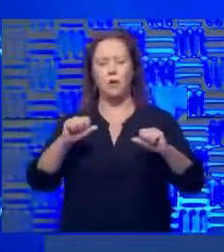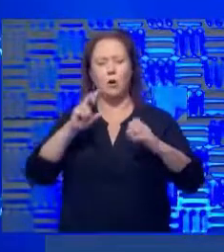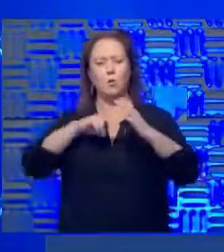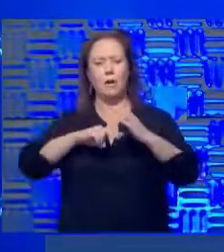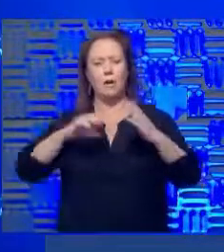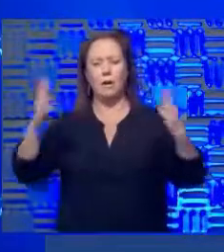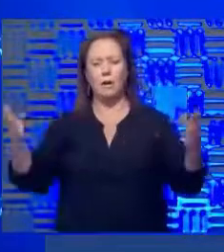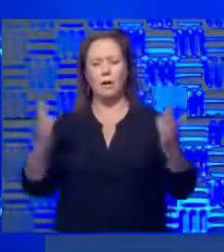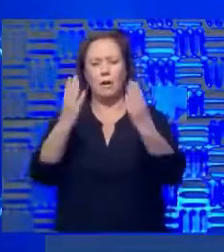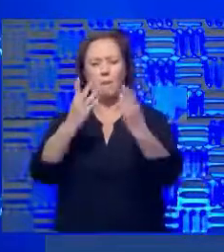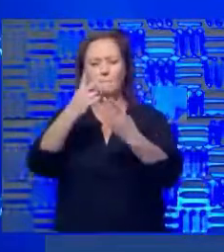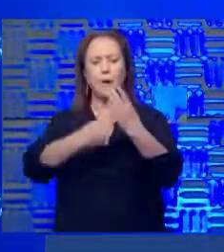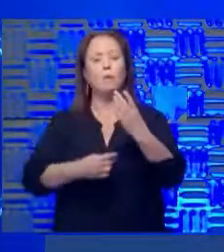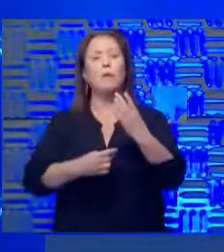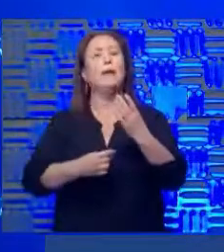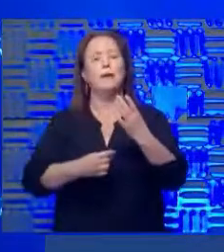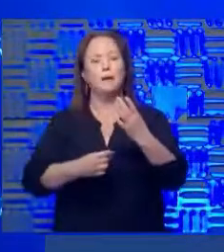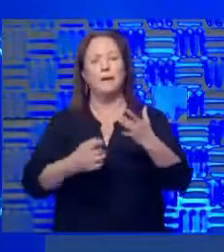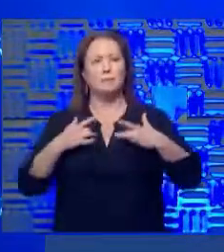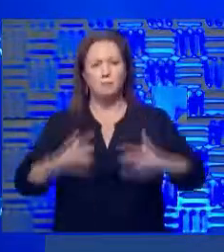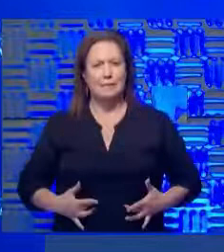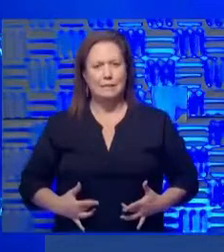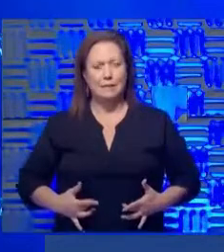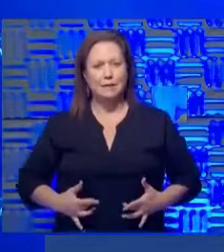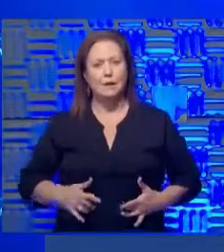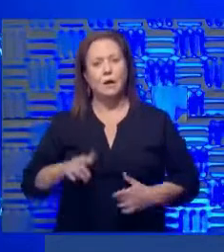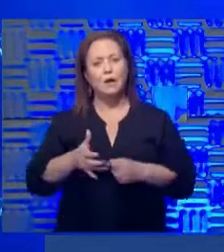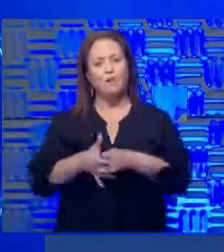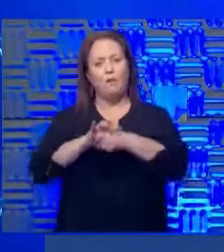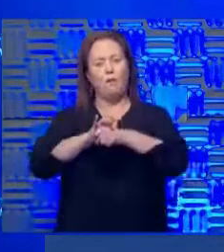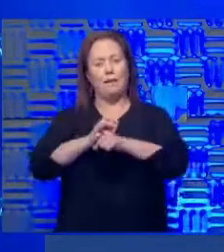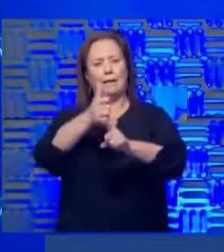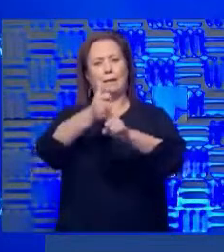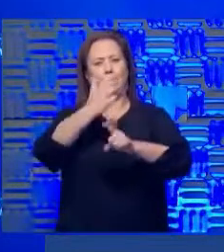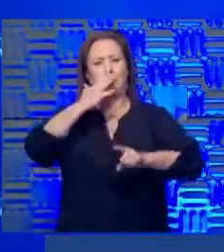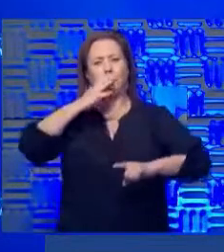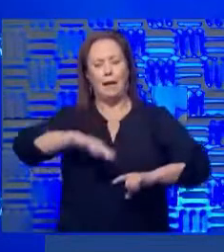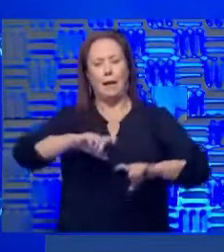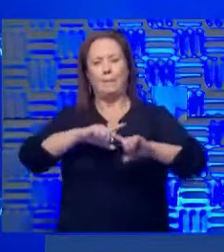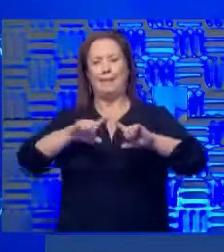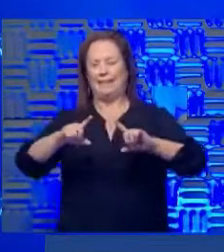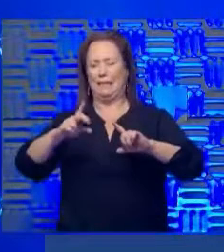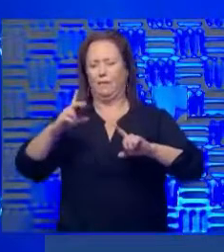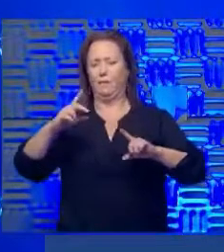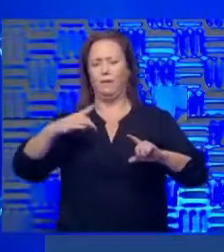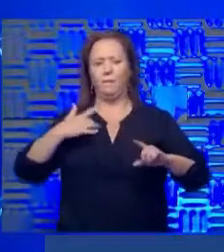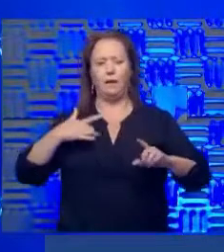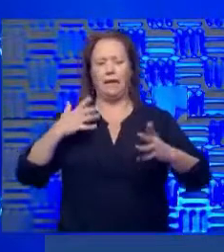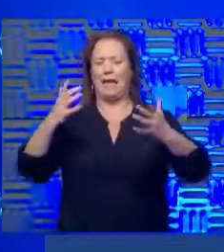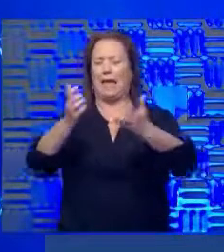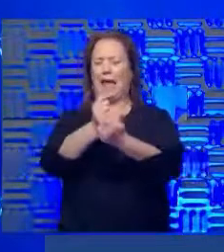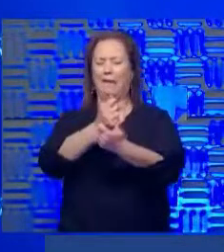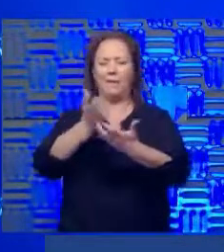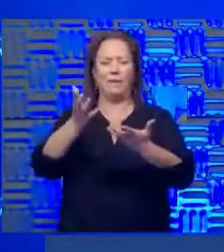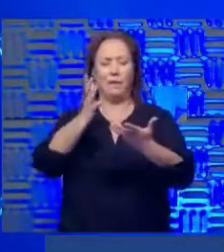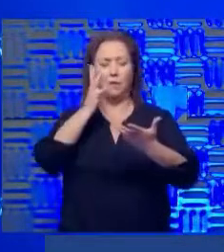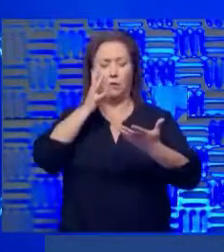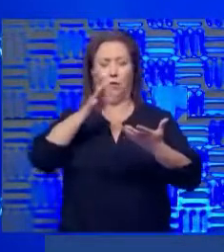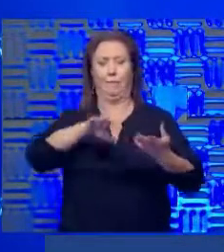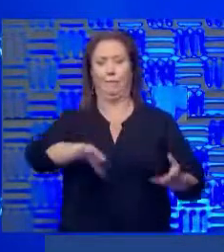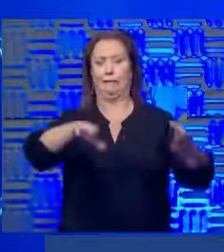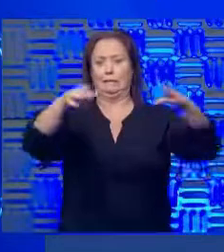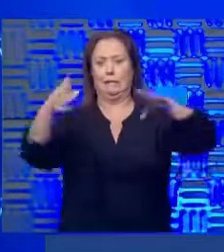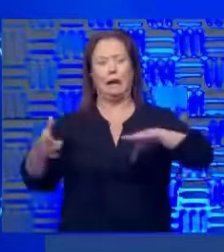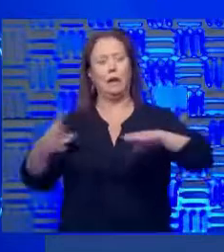You think coronavirus is bad enough, but when we are forced to think that every single thing on the earth is about to die at every moment, it just